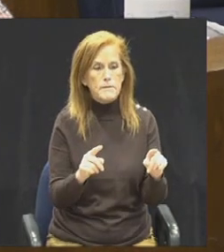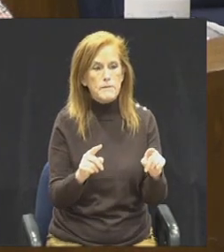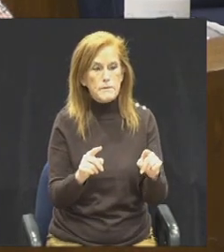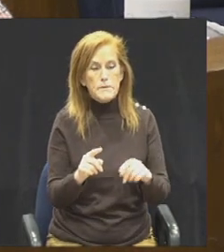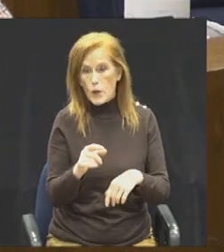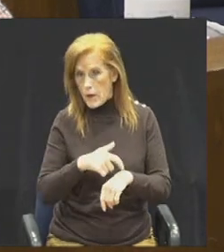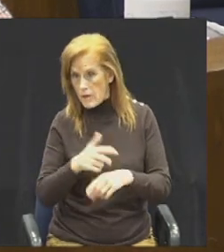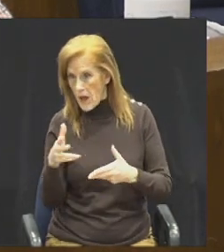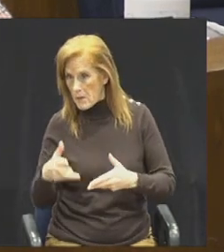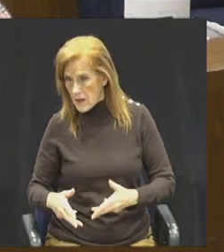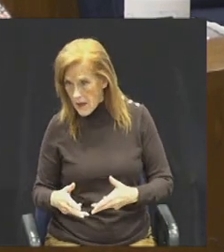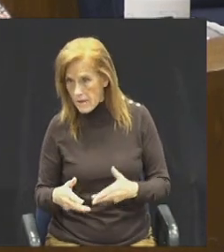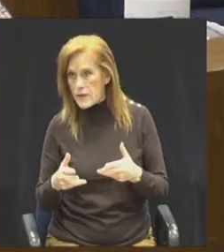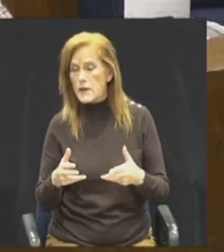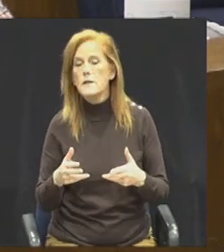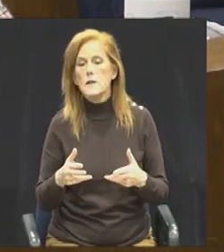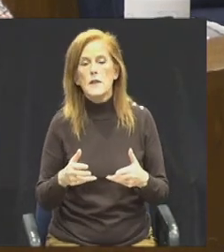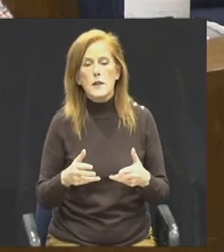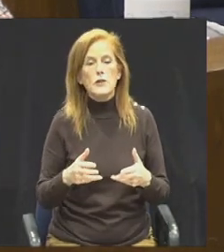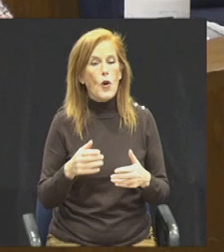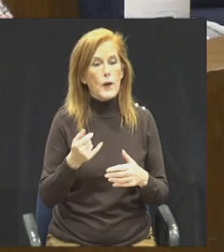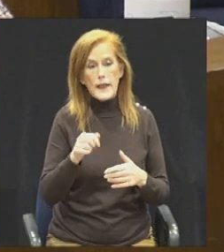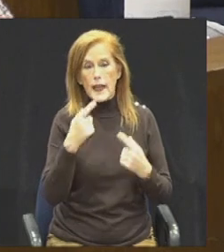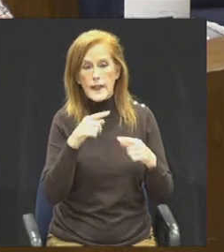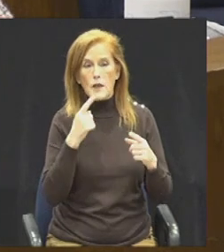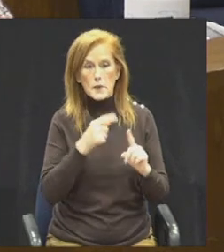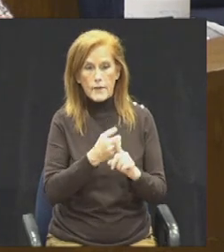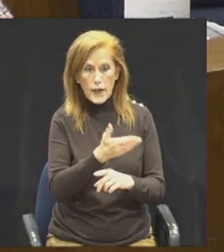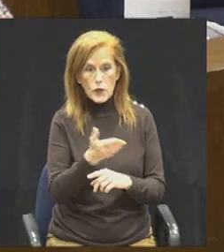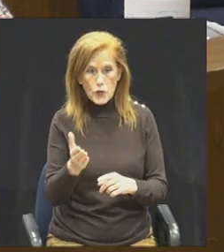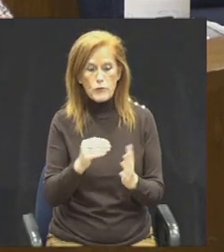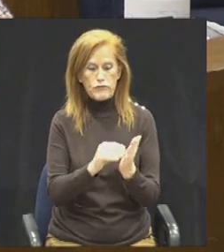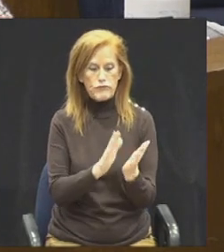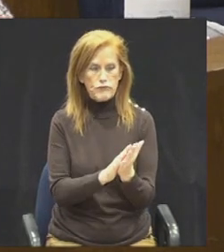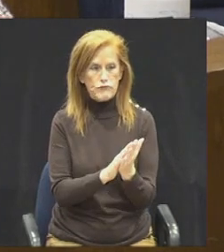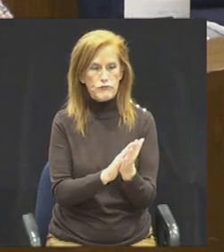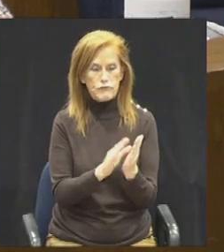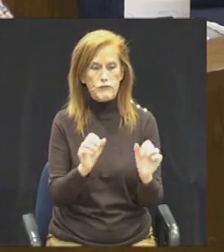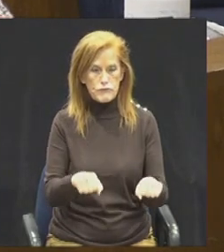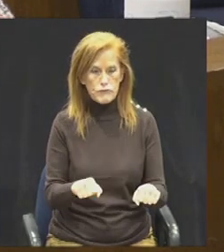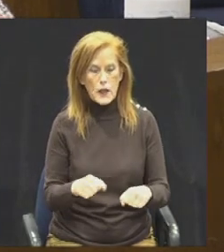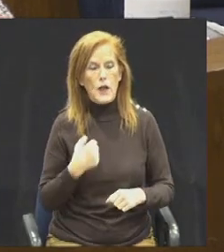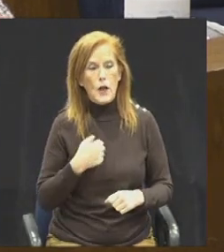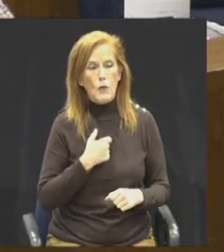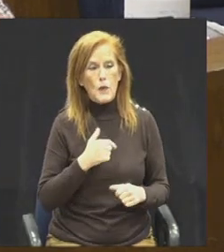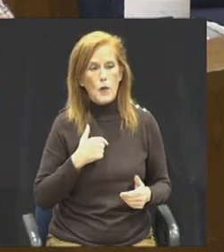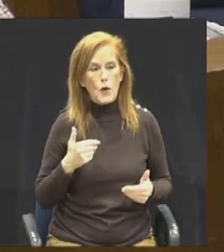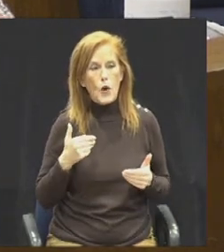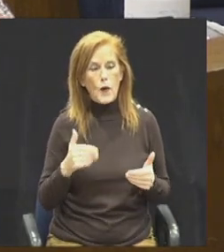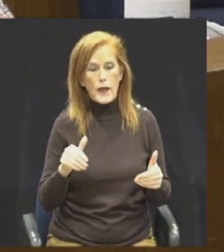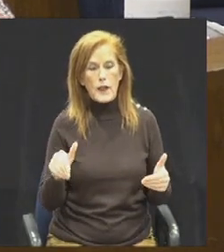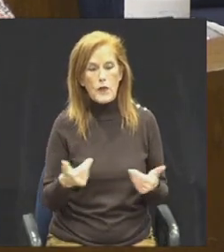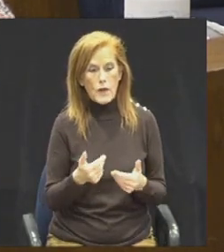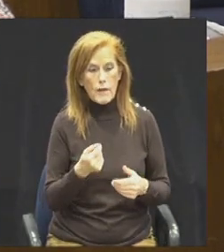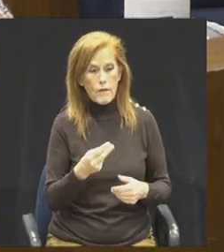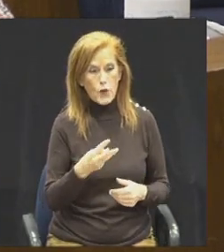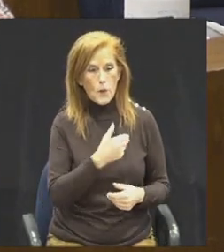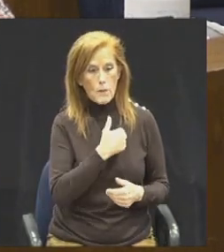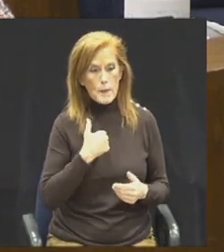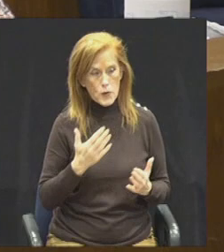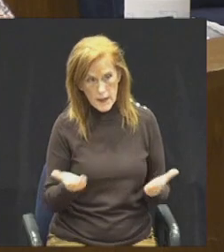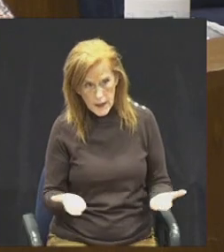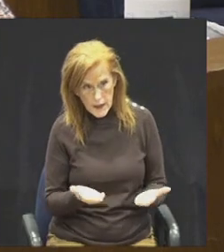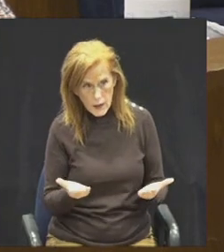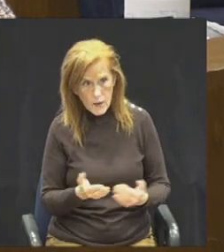so have something to jot those down handy. And then we'll go ahead and do the introductions of the few of us that are